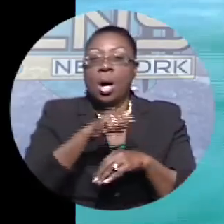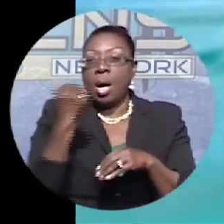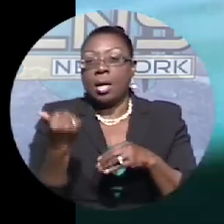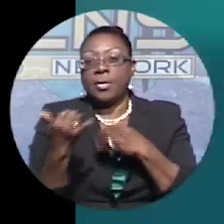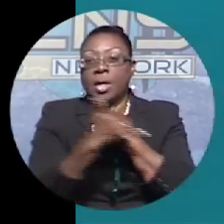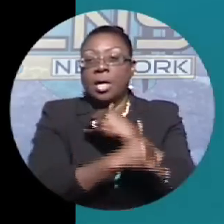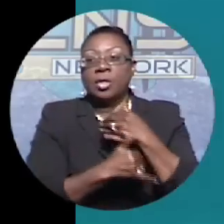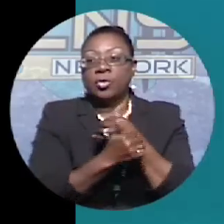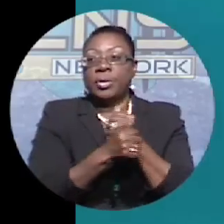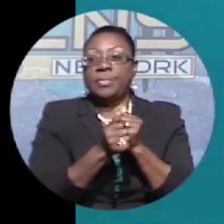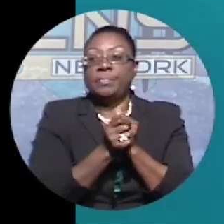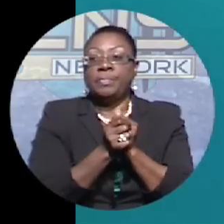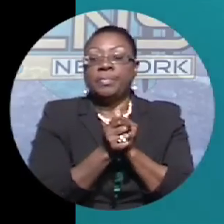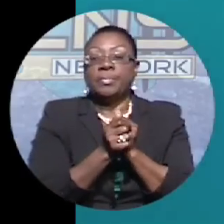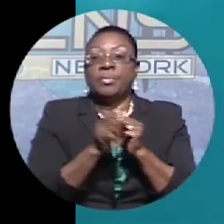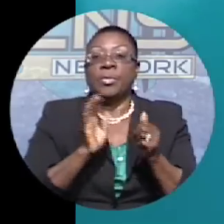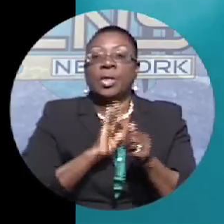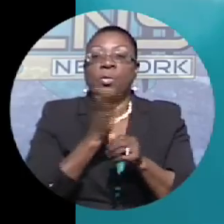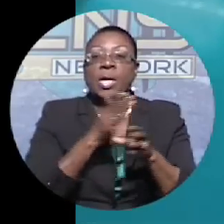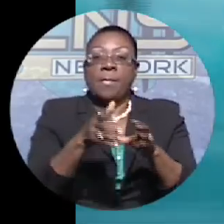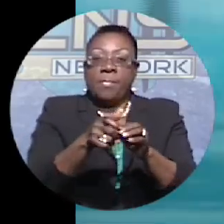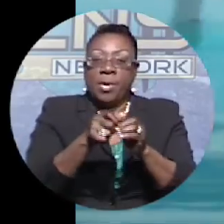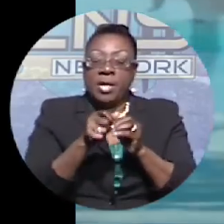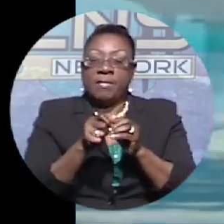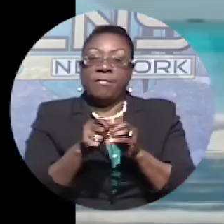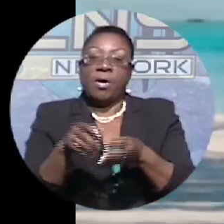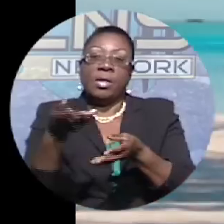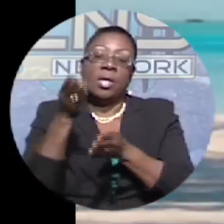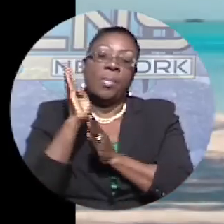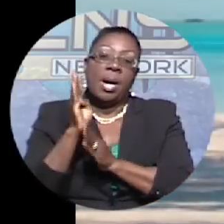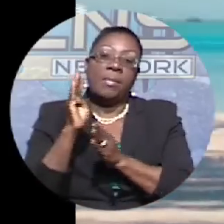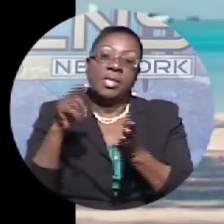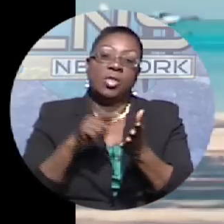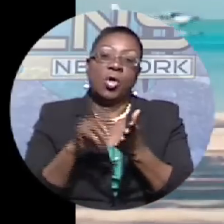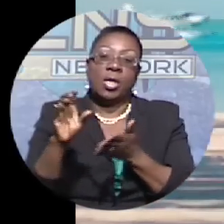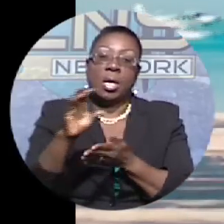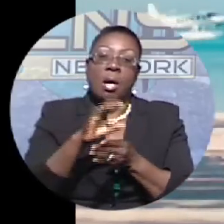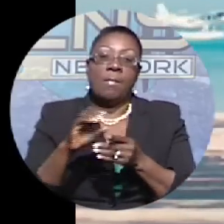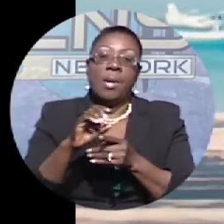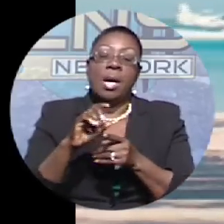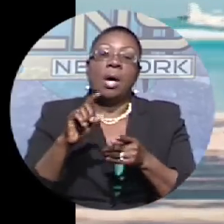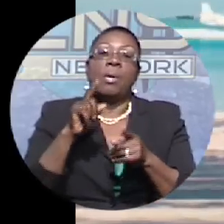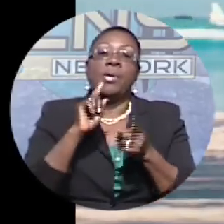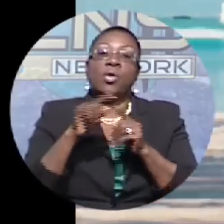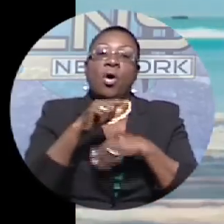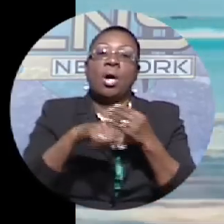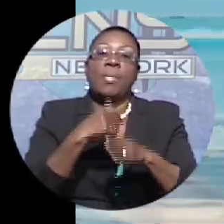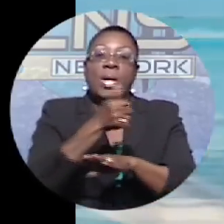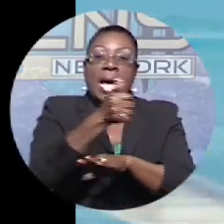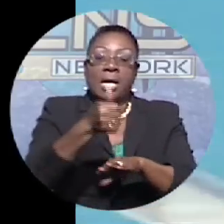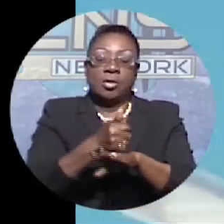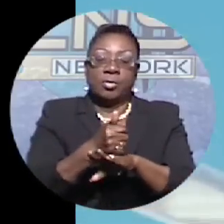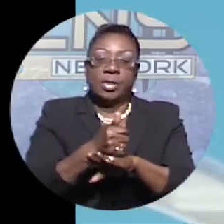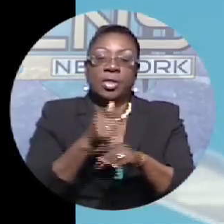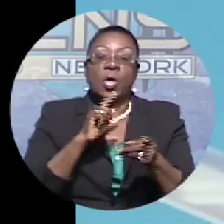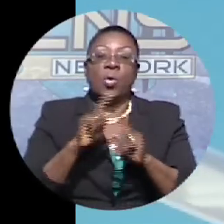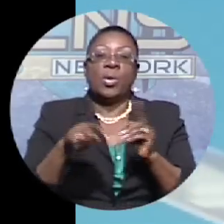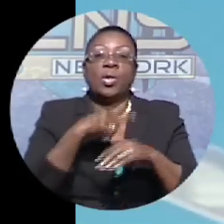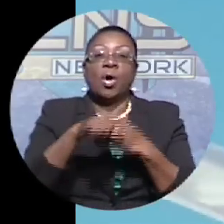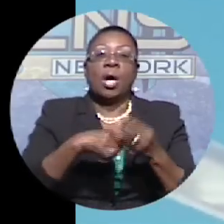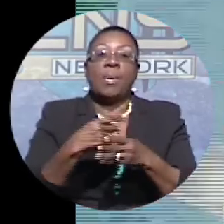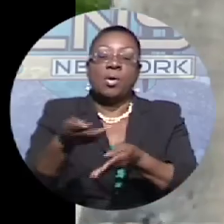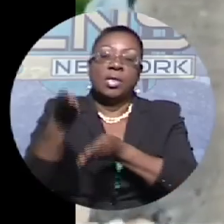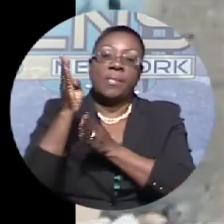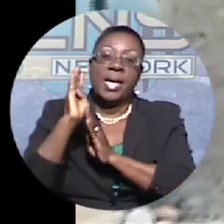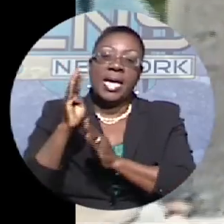a dramatic way. We pull them to Bahamas.com, and then we talk more about Andros. We talk more about the Bahamian culture,